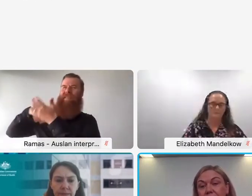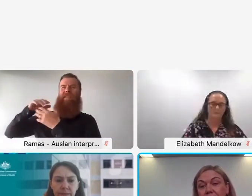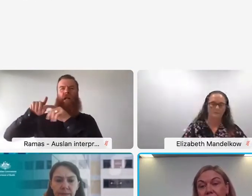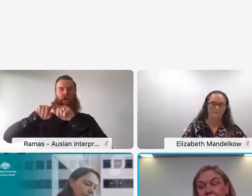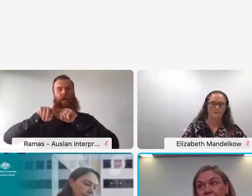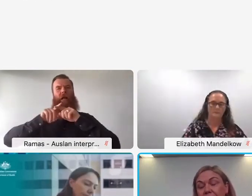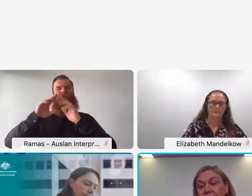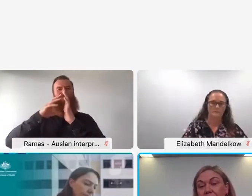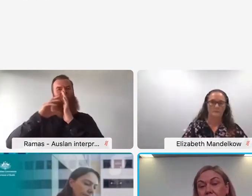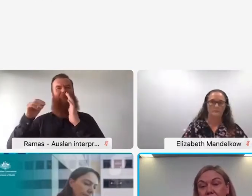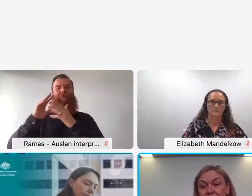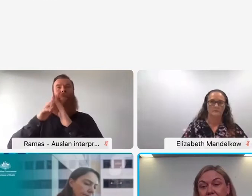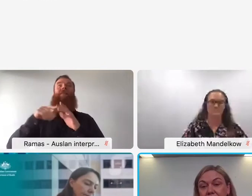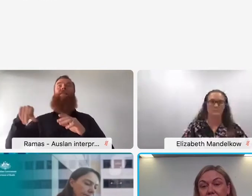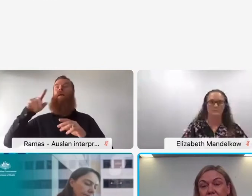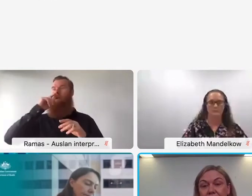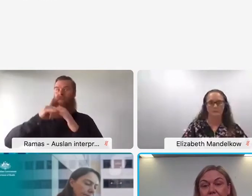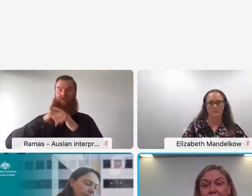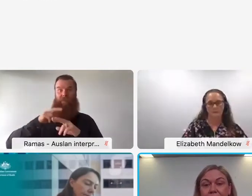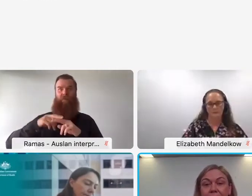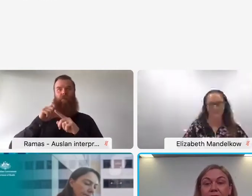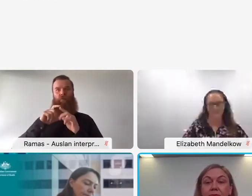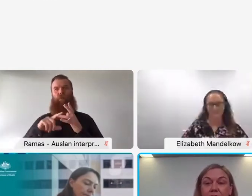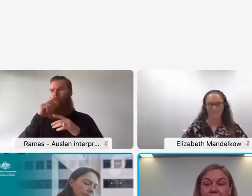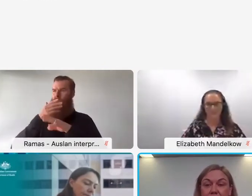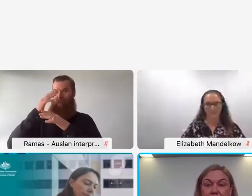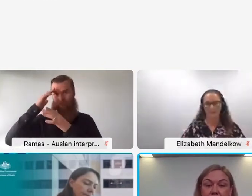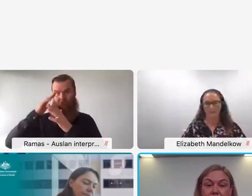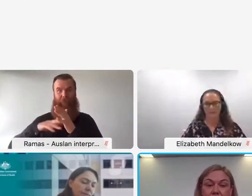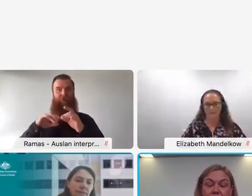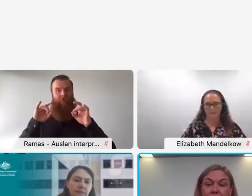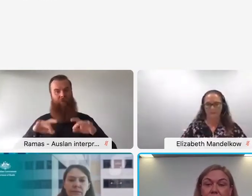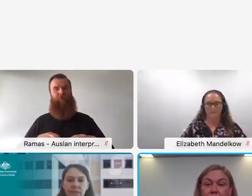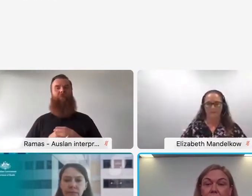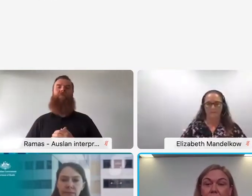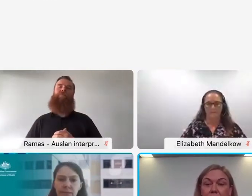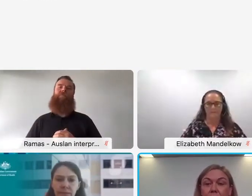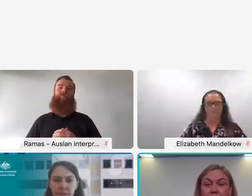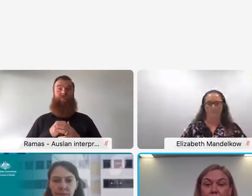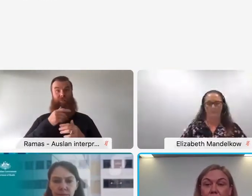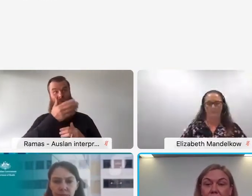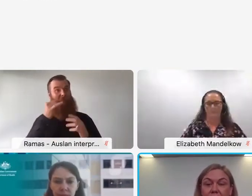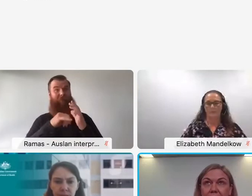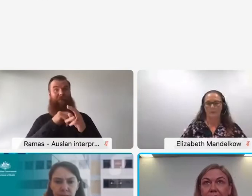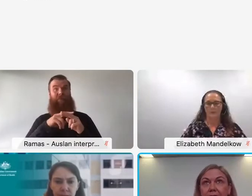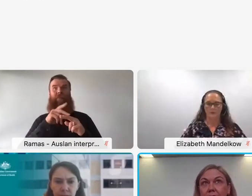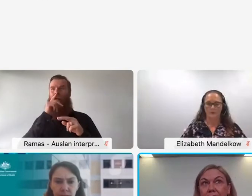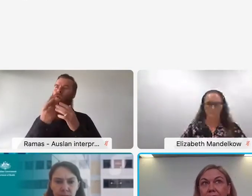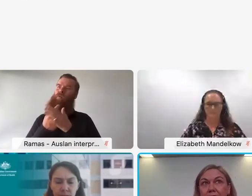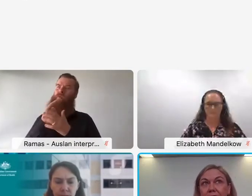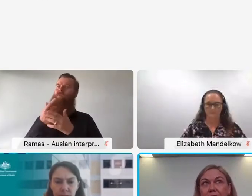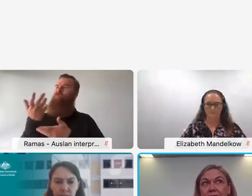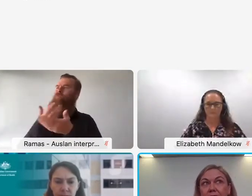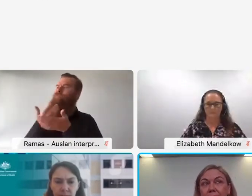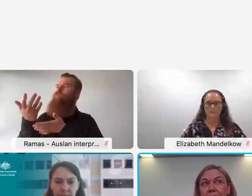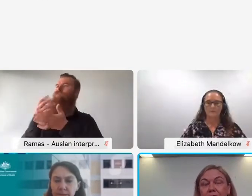able to undertake their work placements in Australia. This would give them the opportunity to talk a lot more in detail